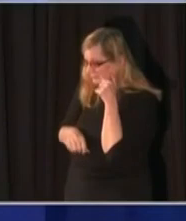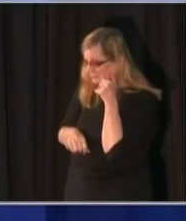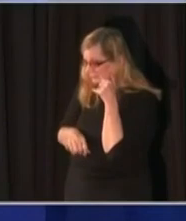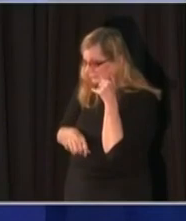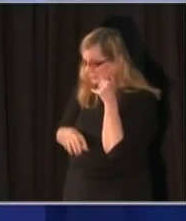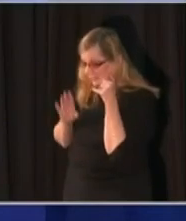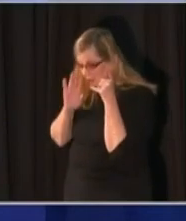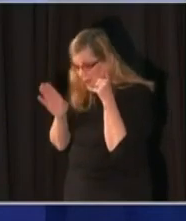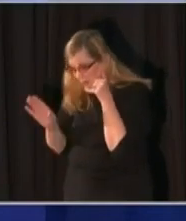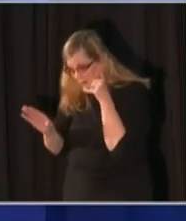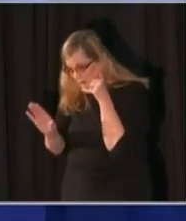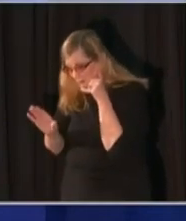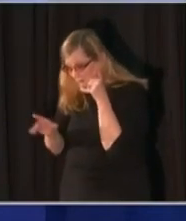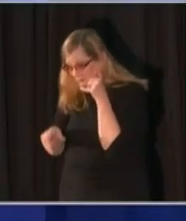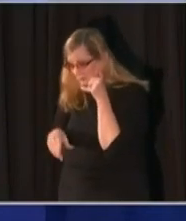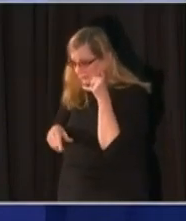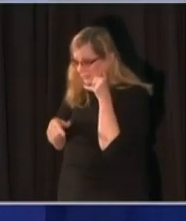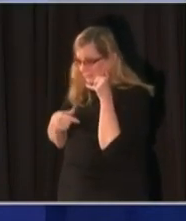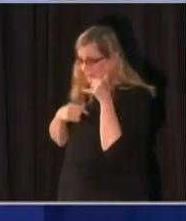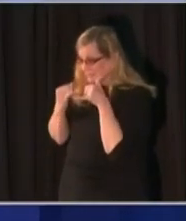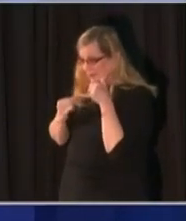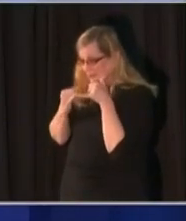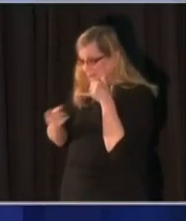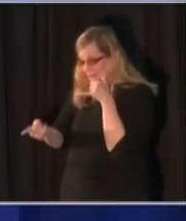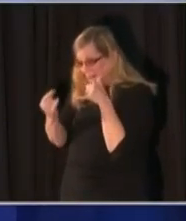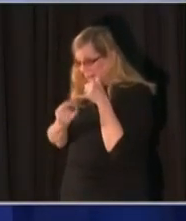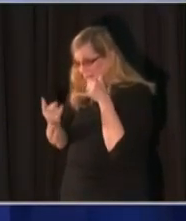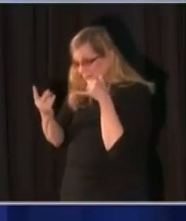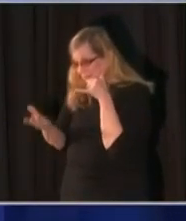Hello? Last question, Bennett.